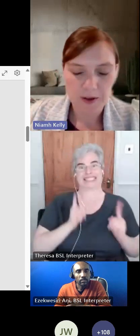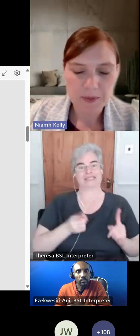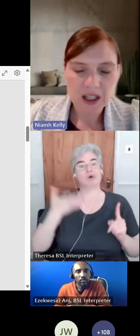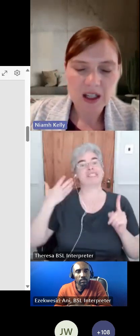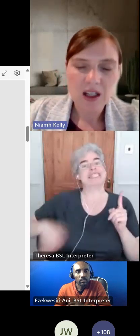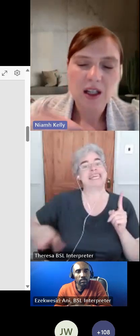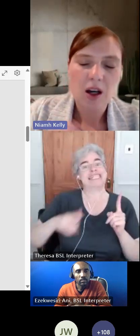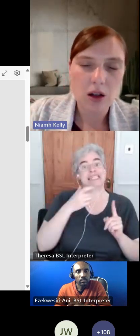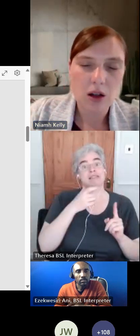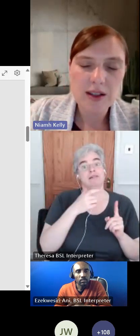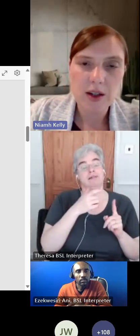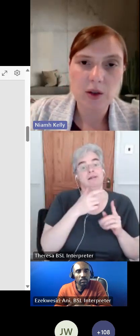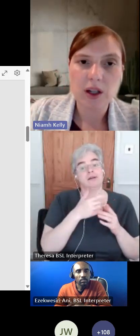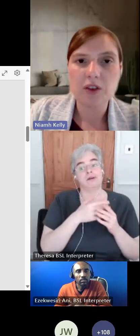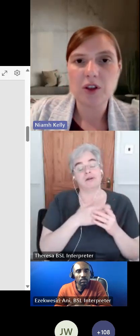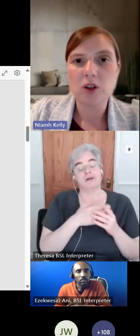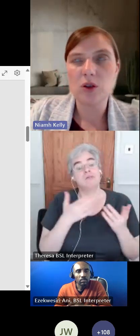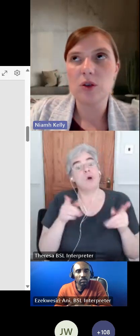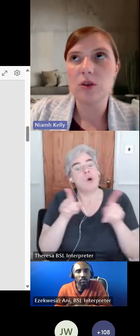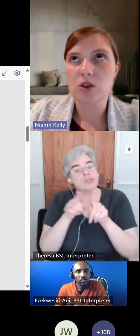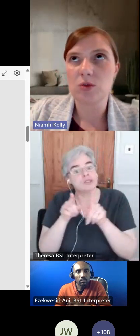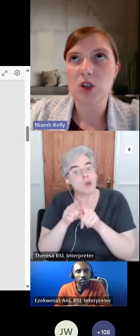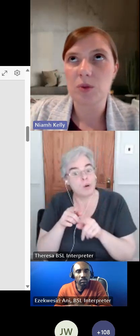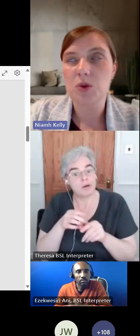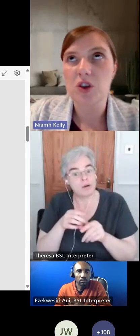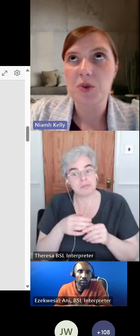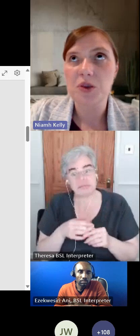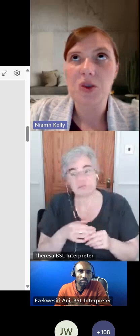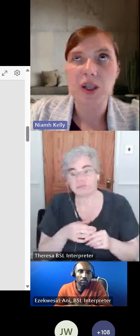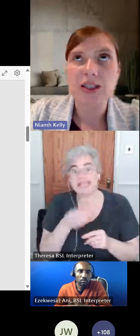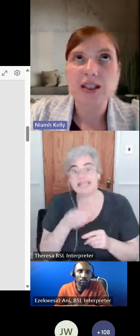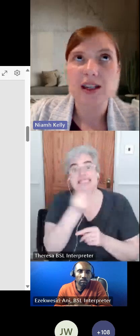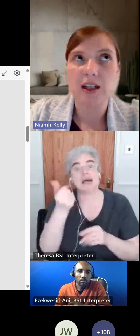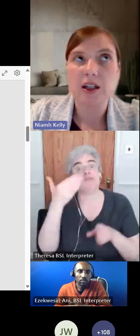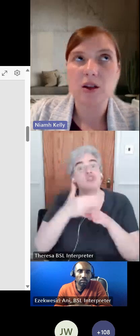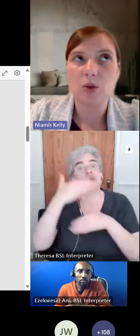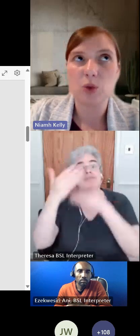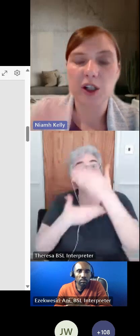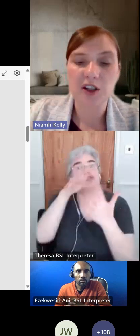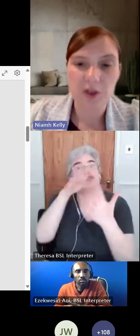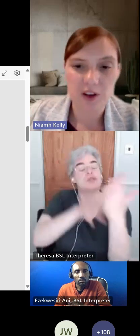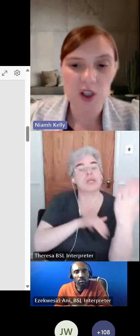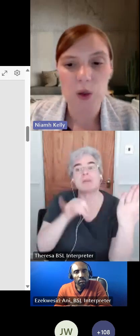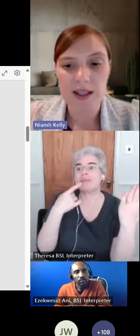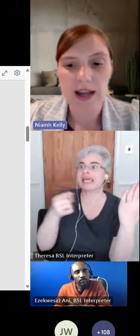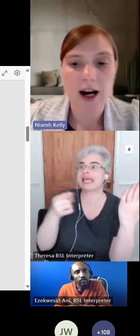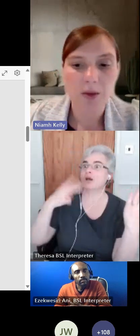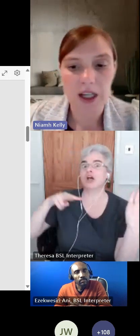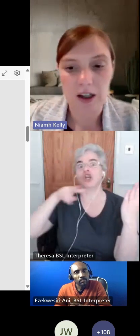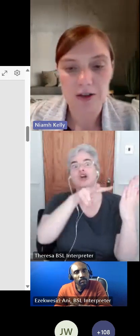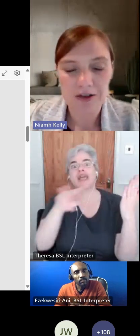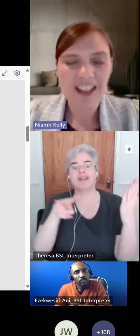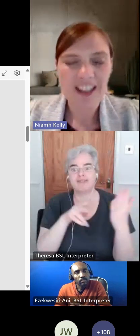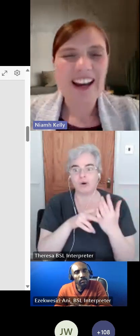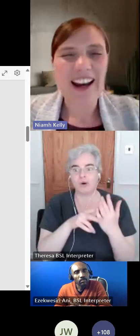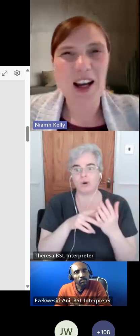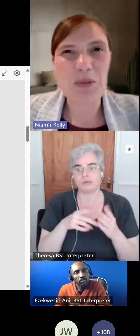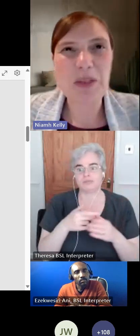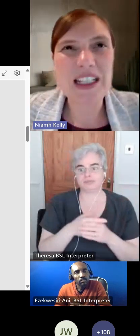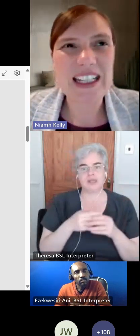in the role? Also, if you, some job descriptions might say, we're looking for a Swiss Army